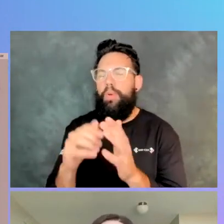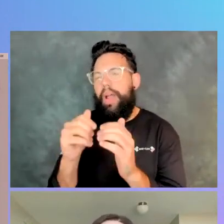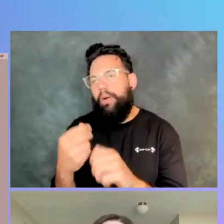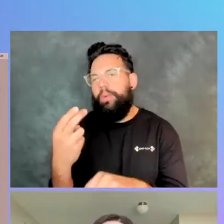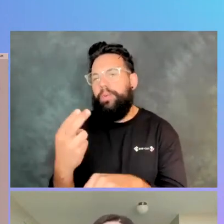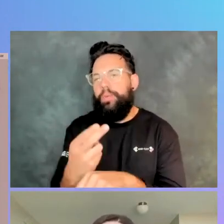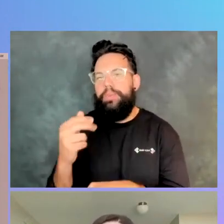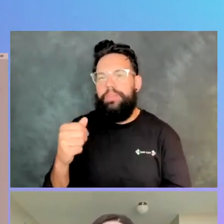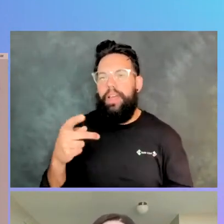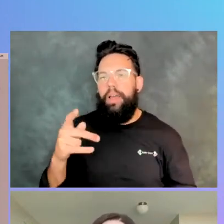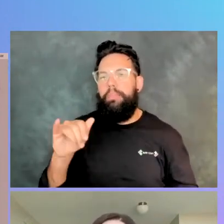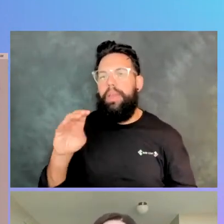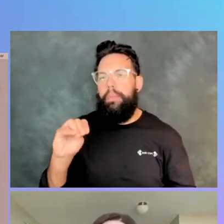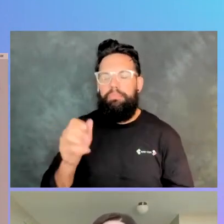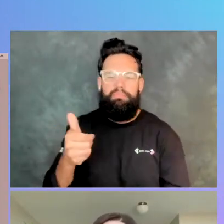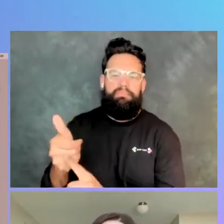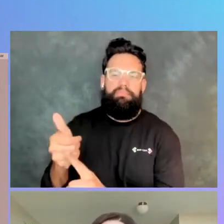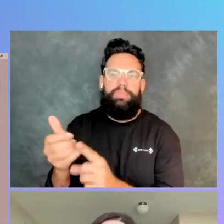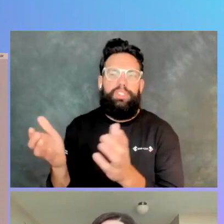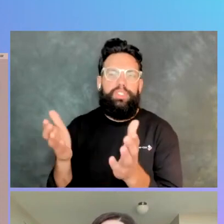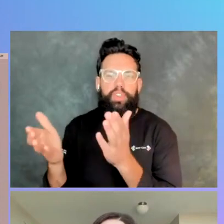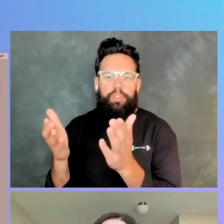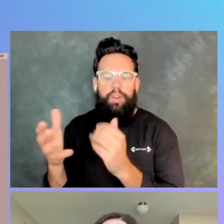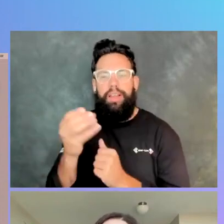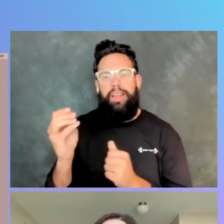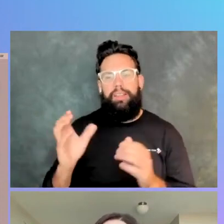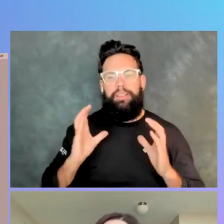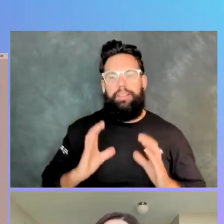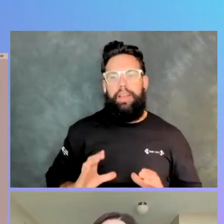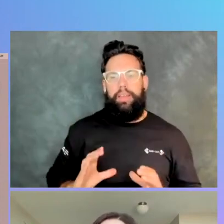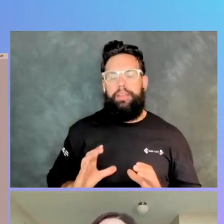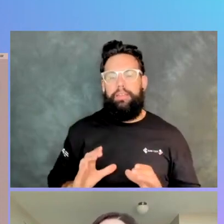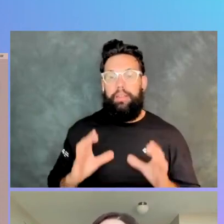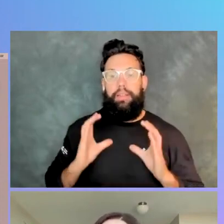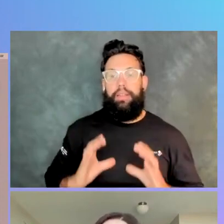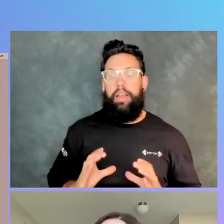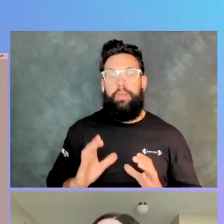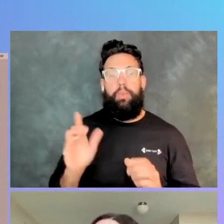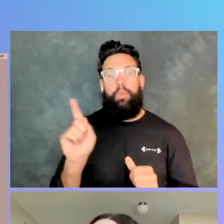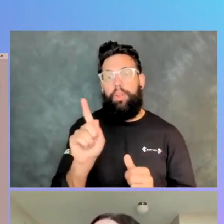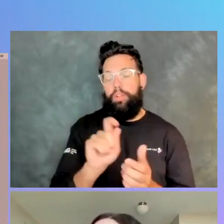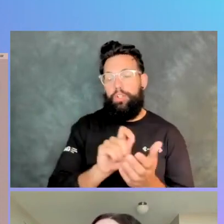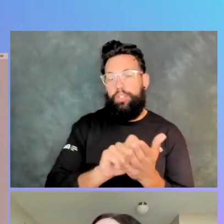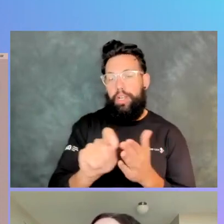server that runs. There's also an Appium client, which is where your tests are written, and then they're interacting with your